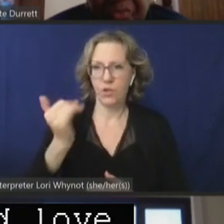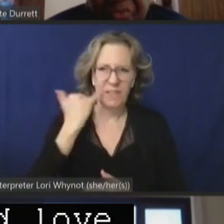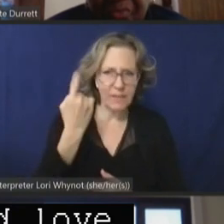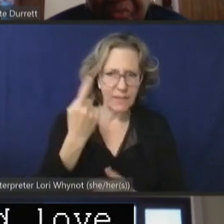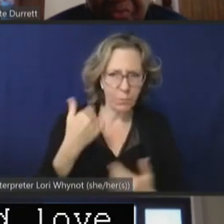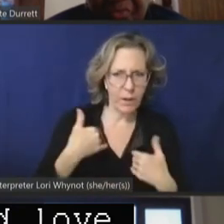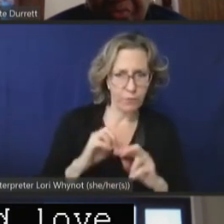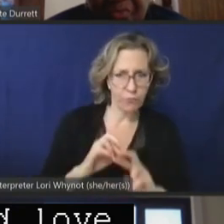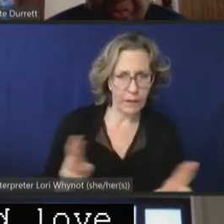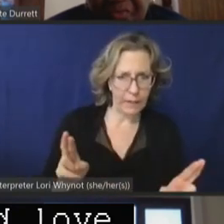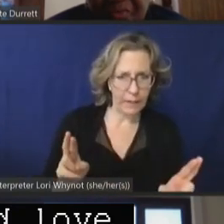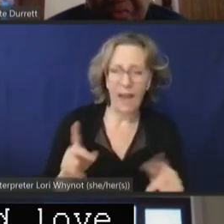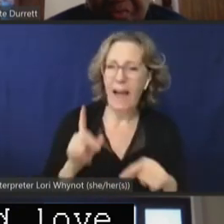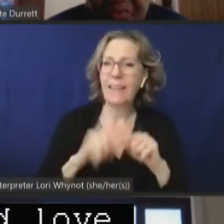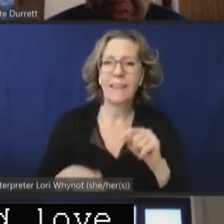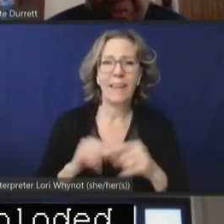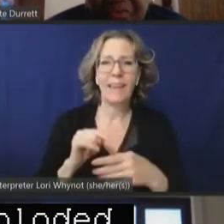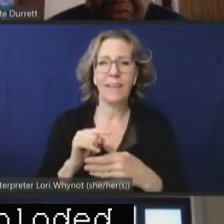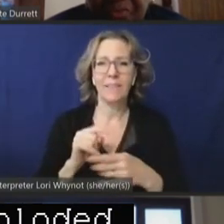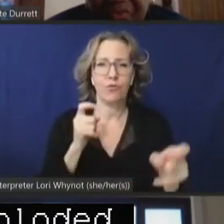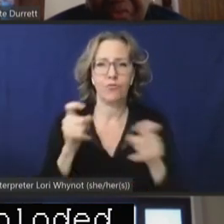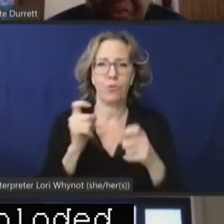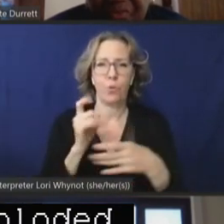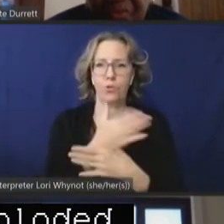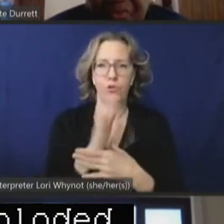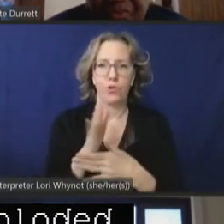I can't share my screen.